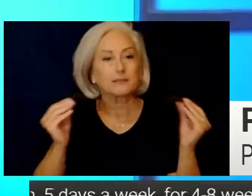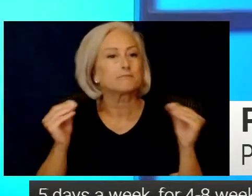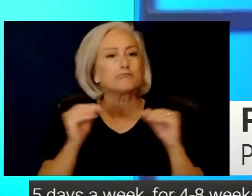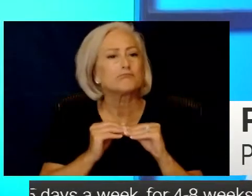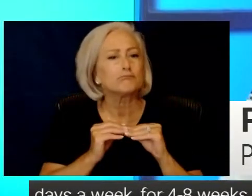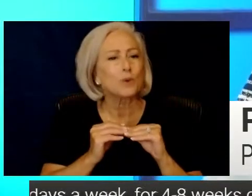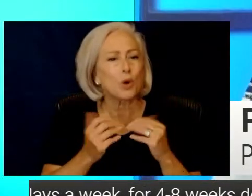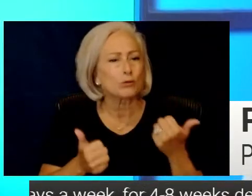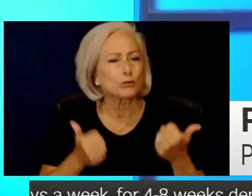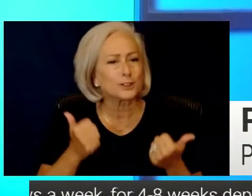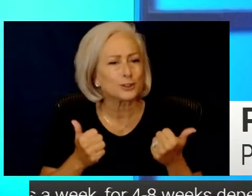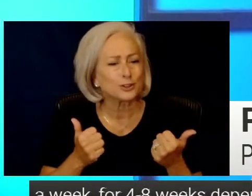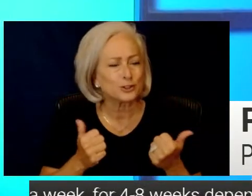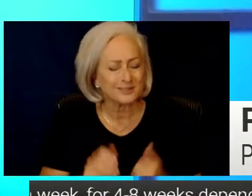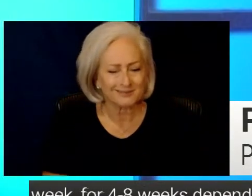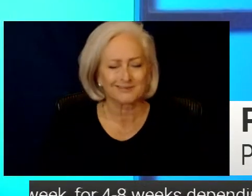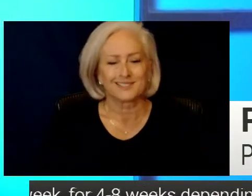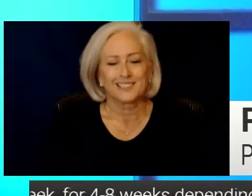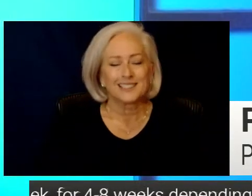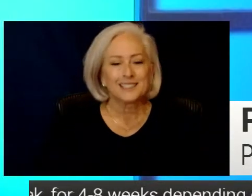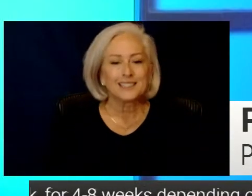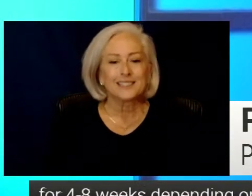going great.